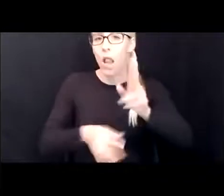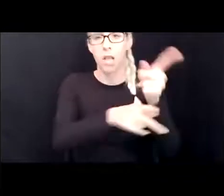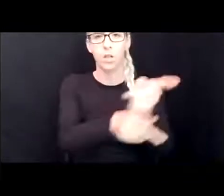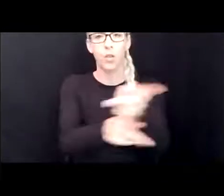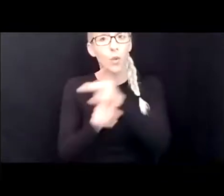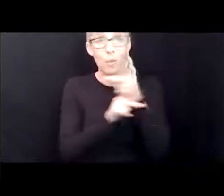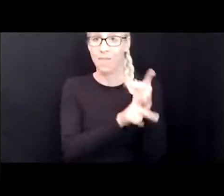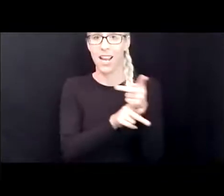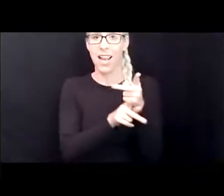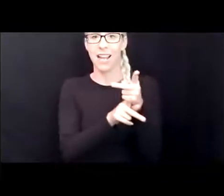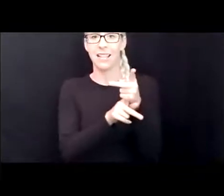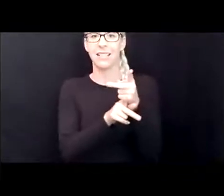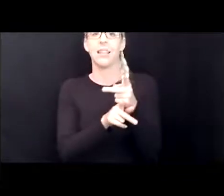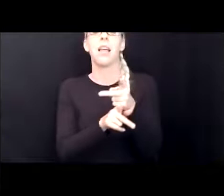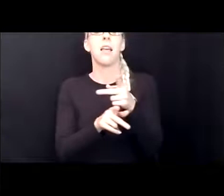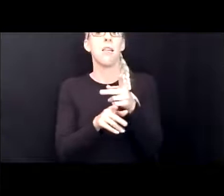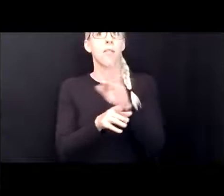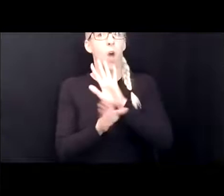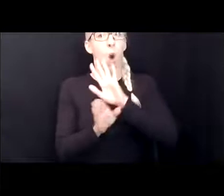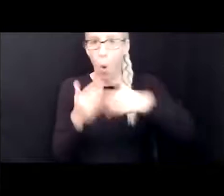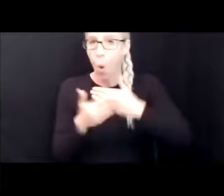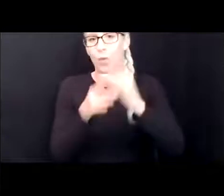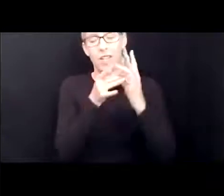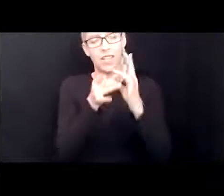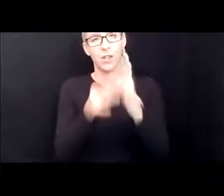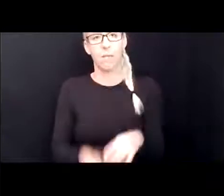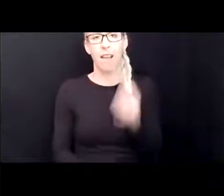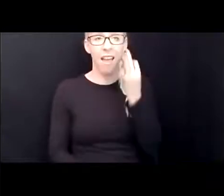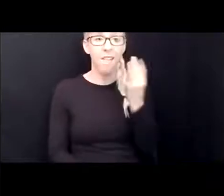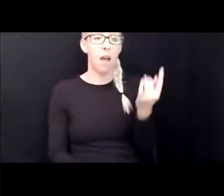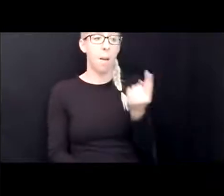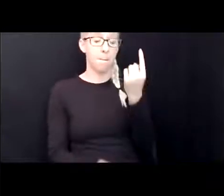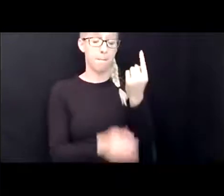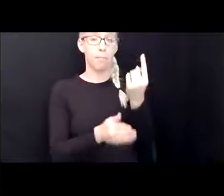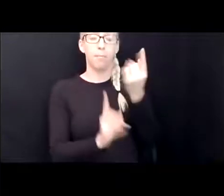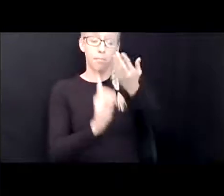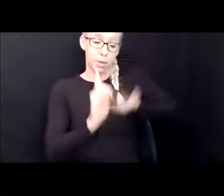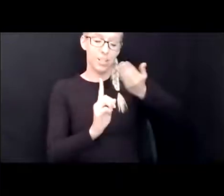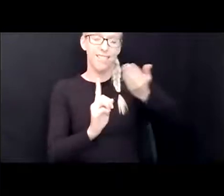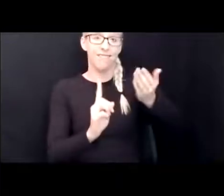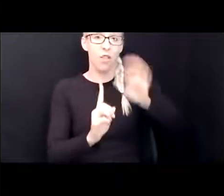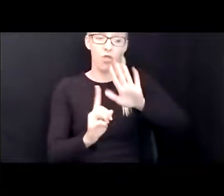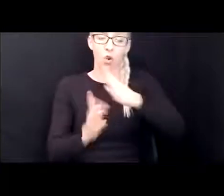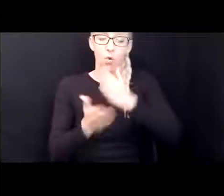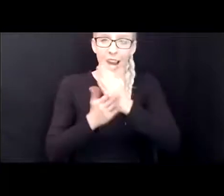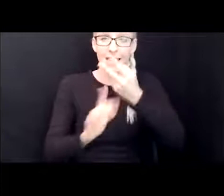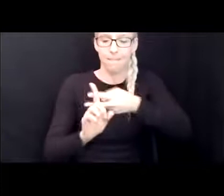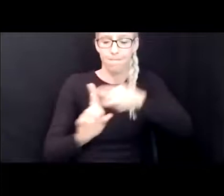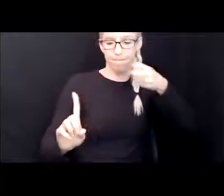a person under guardianship, as long as there is still someone with their rights removed. The court is